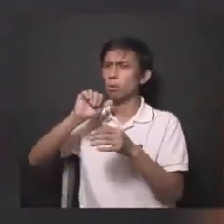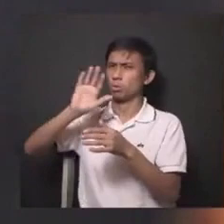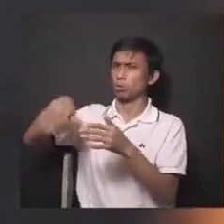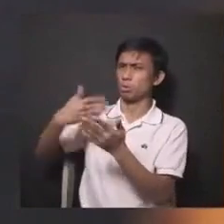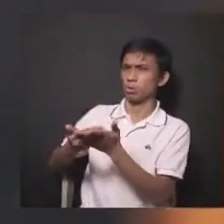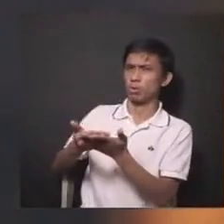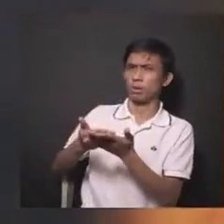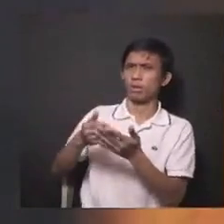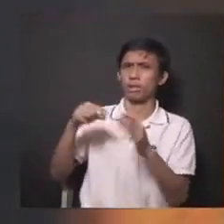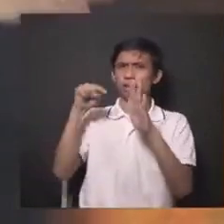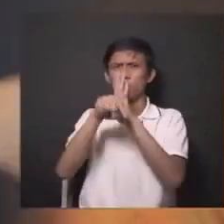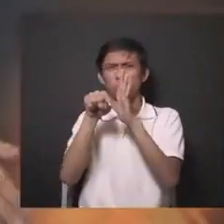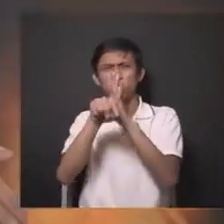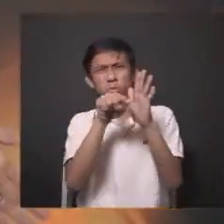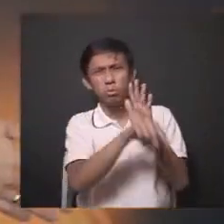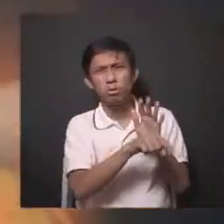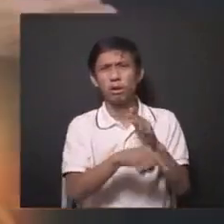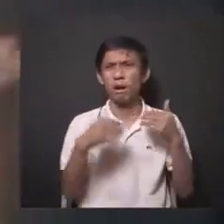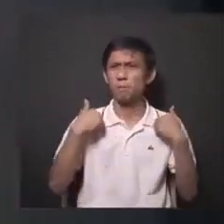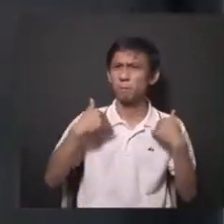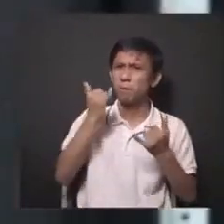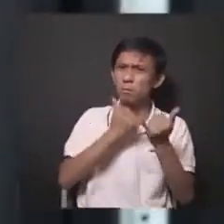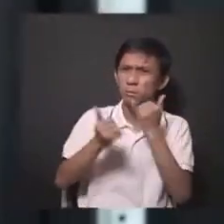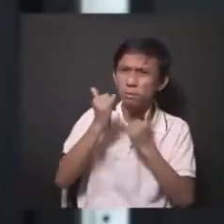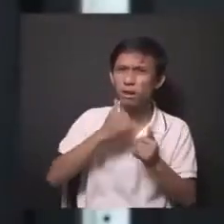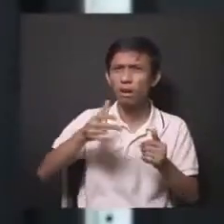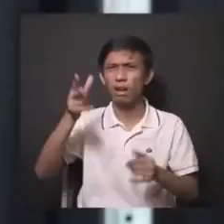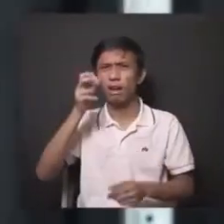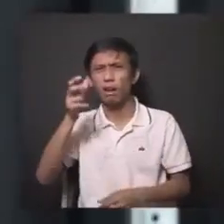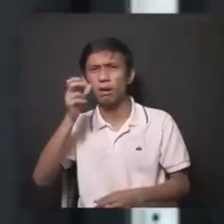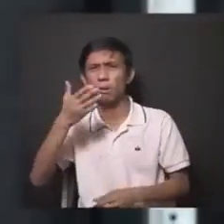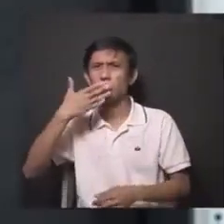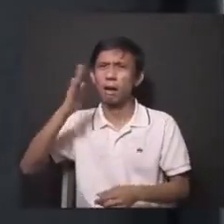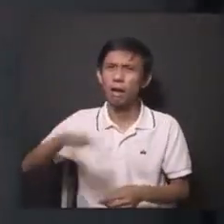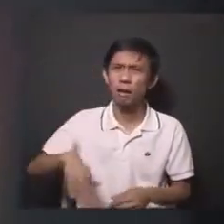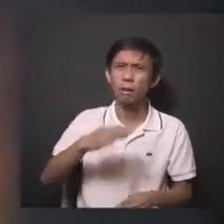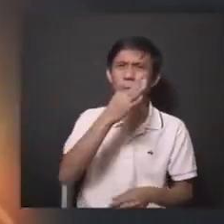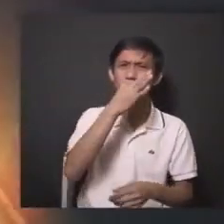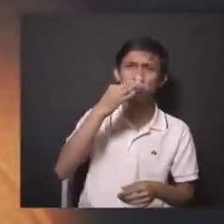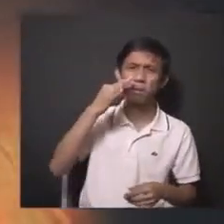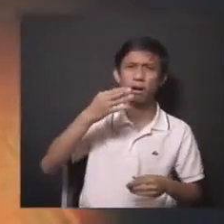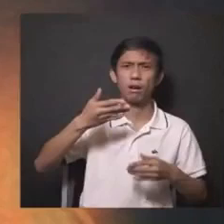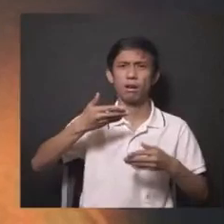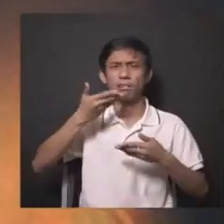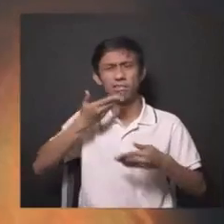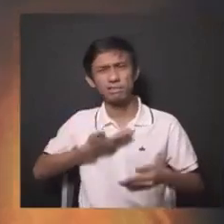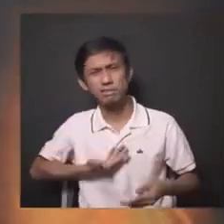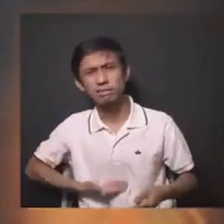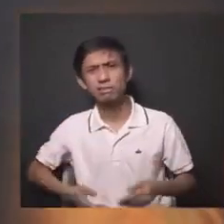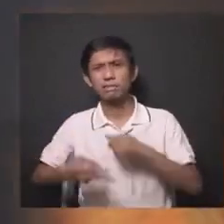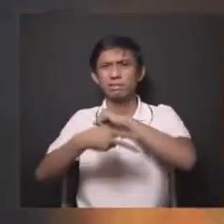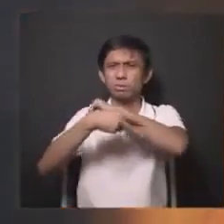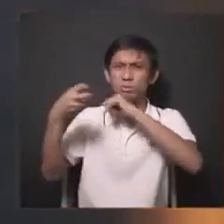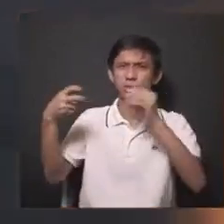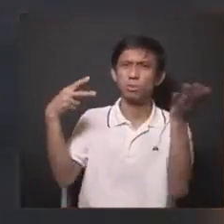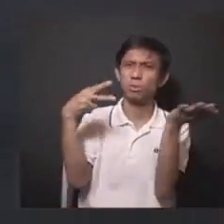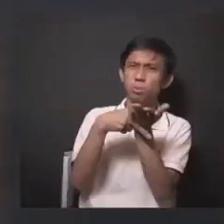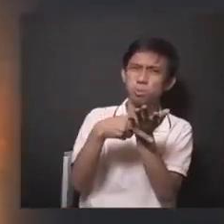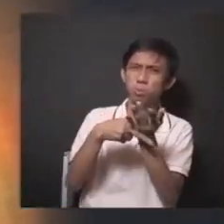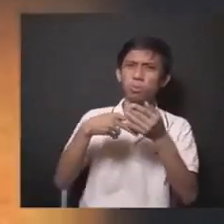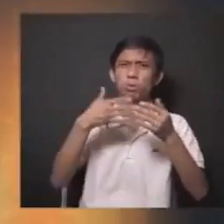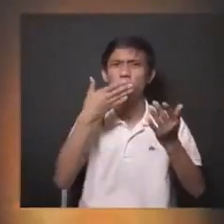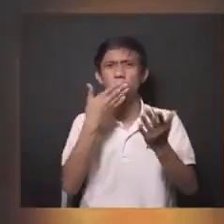evil. There was famine. There was deception. There was cheating. There was anything. There was good, yes. But not entirely good. So what